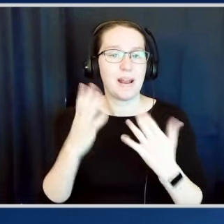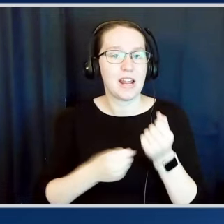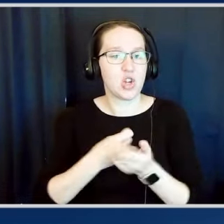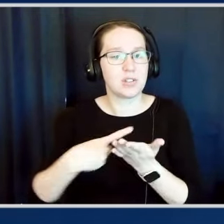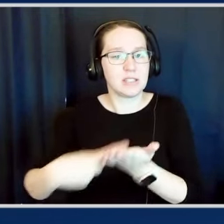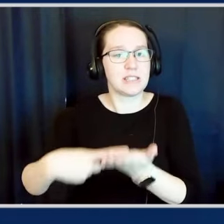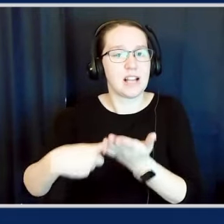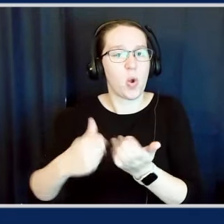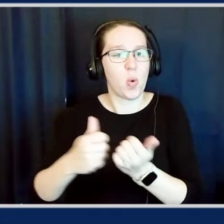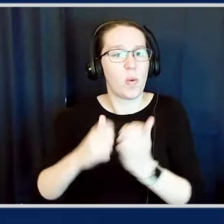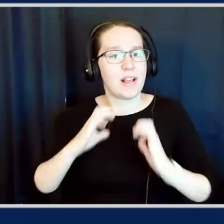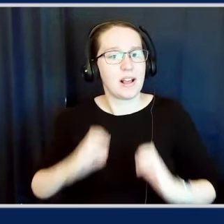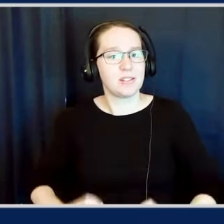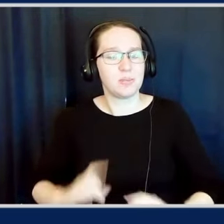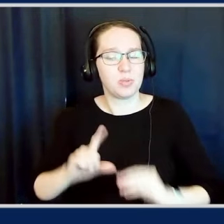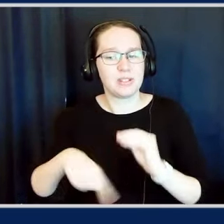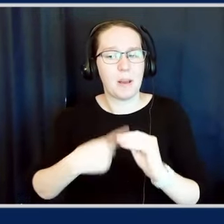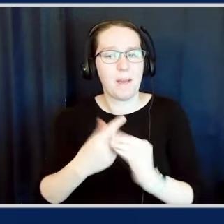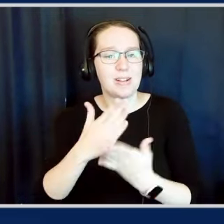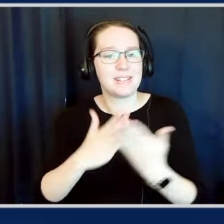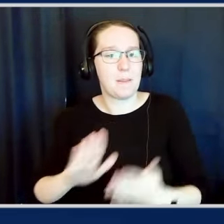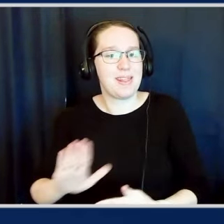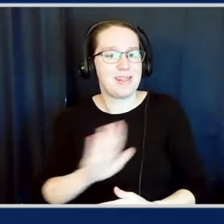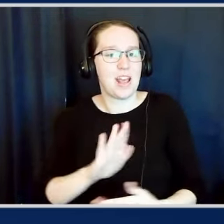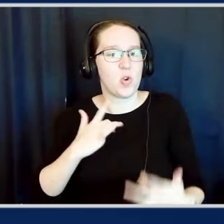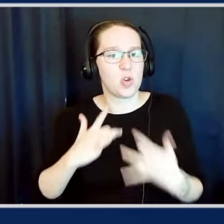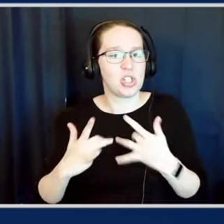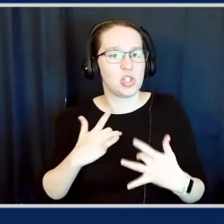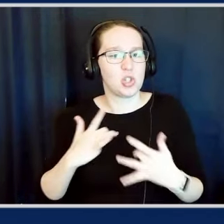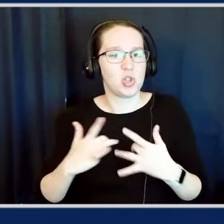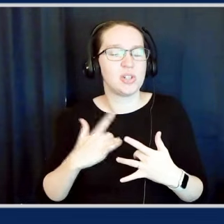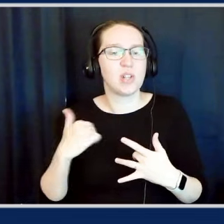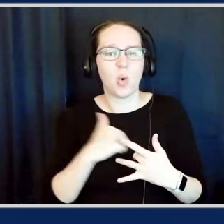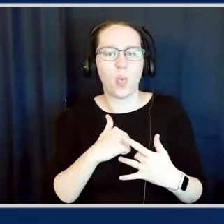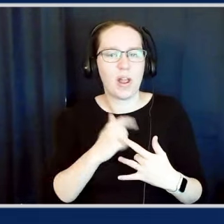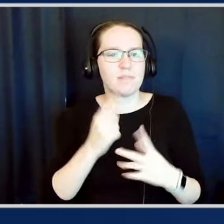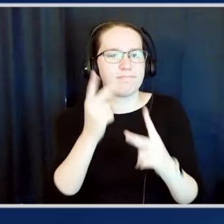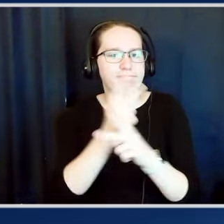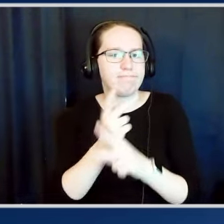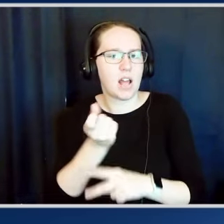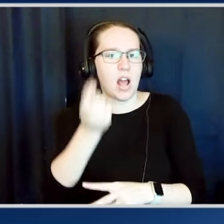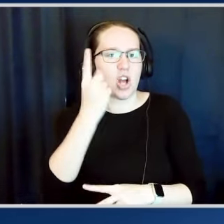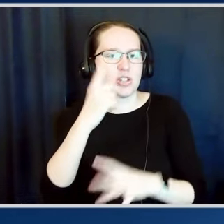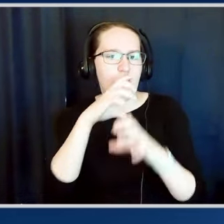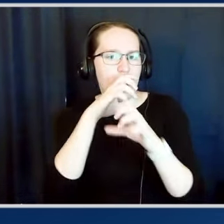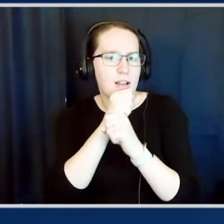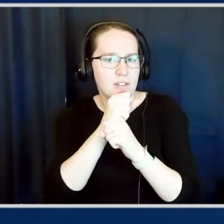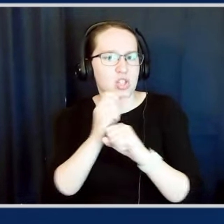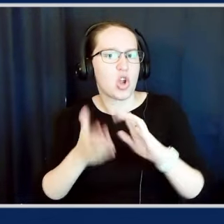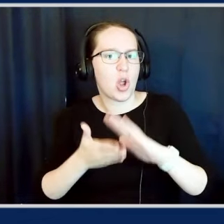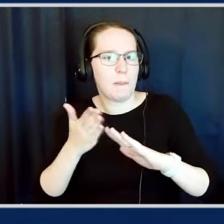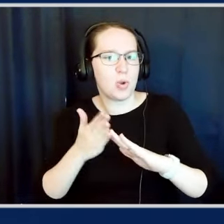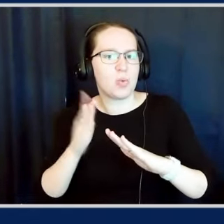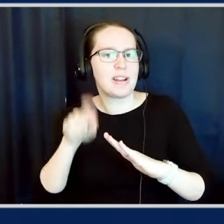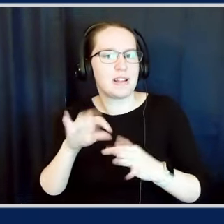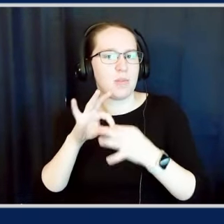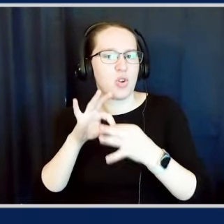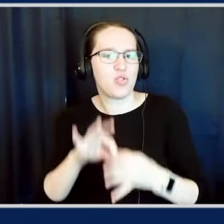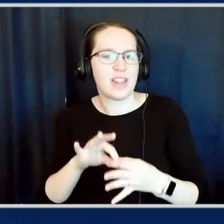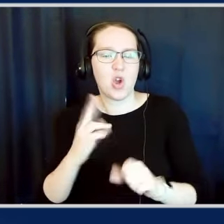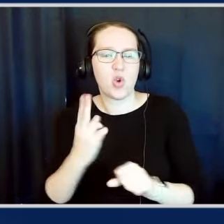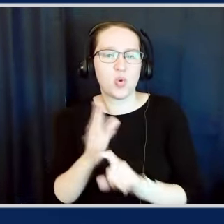customers about some of their concerns, we sort of came to understand confidential computing to really be about the use of